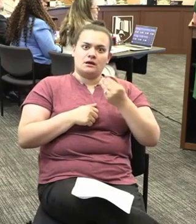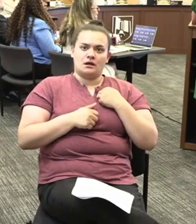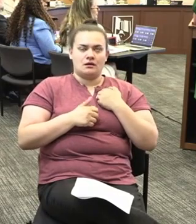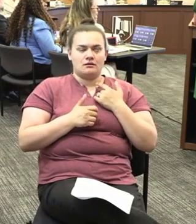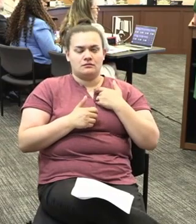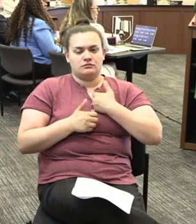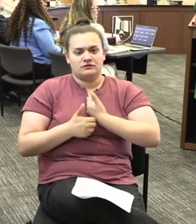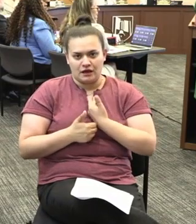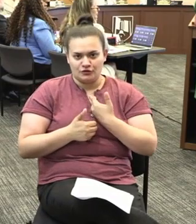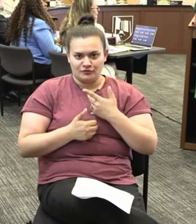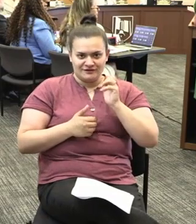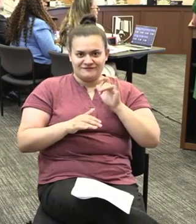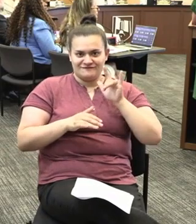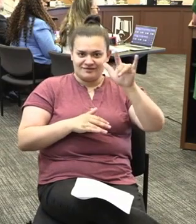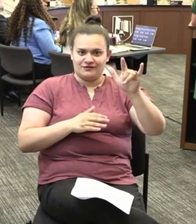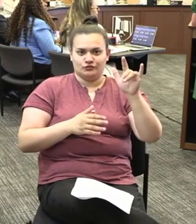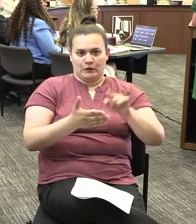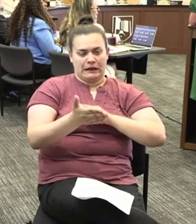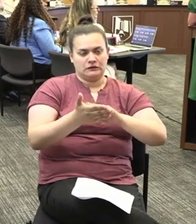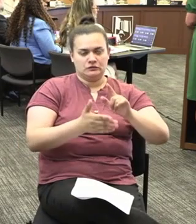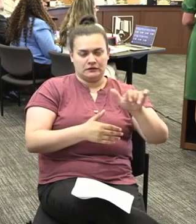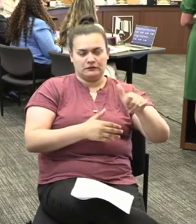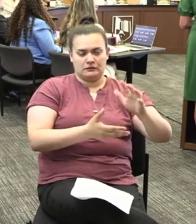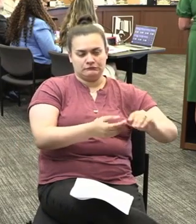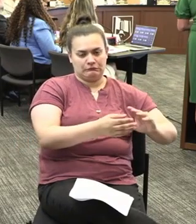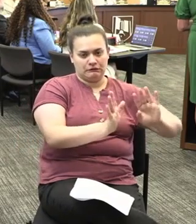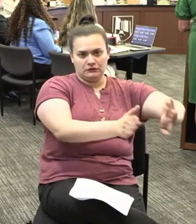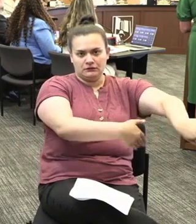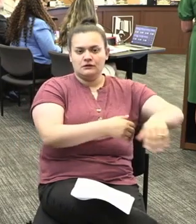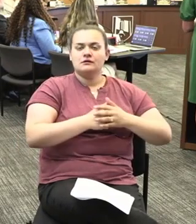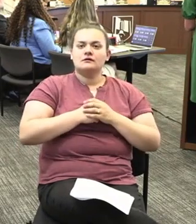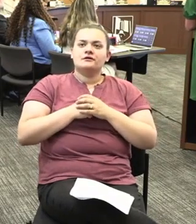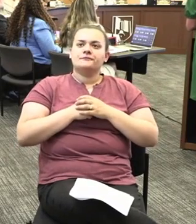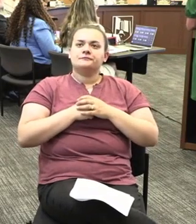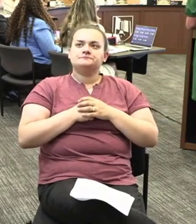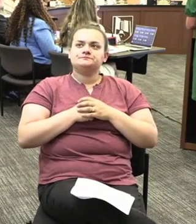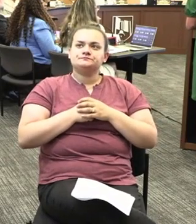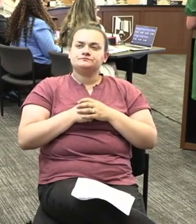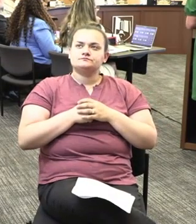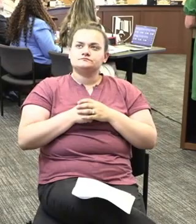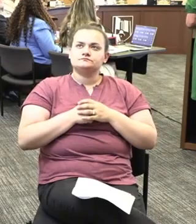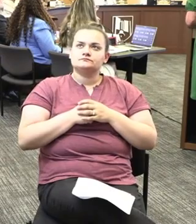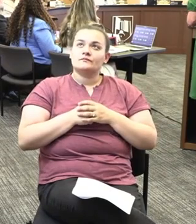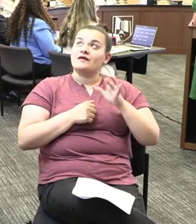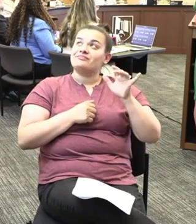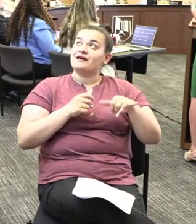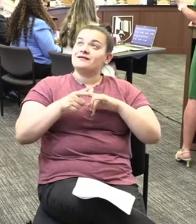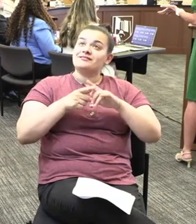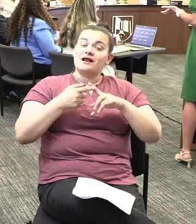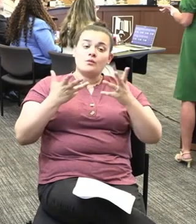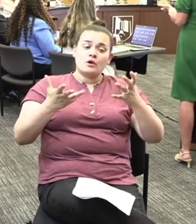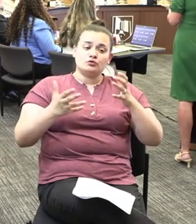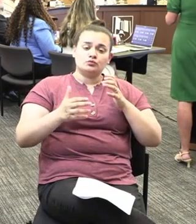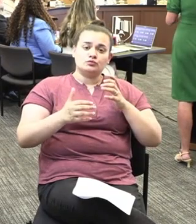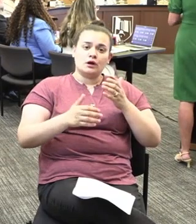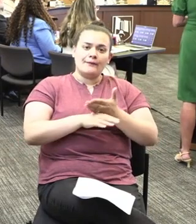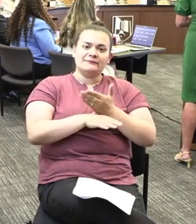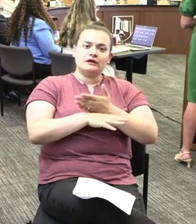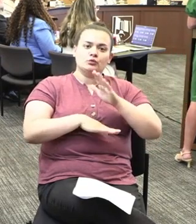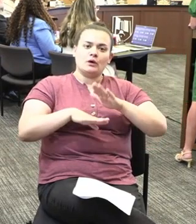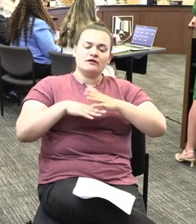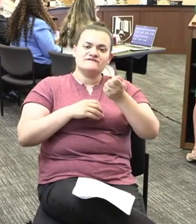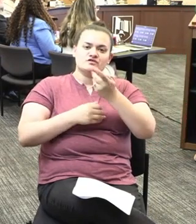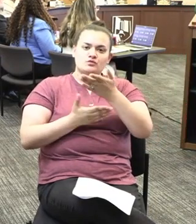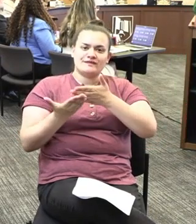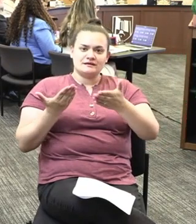lag because our flights were canceled. So that's a whole nother story. So that's that. And then I just want to update you on a few things and